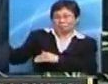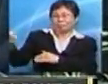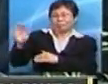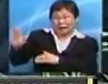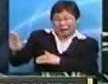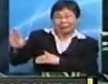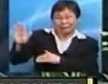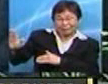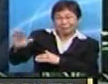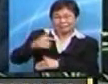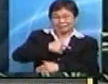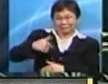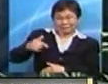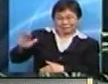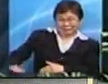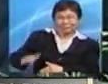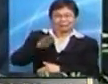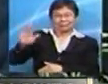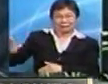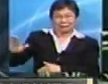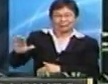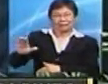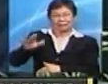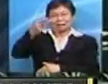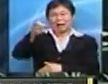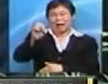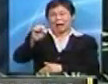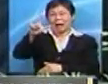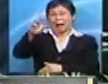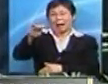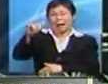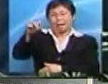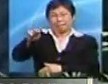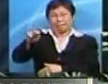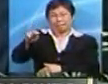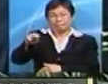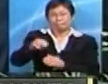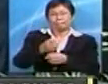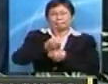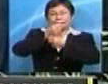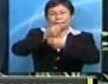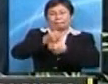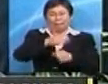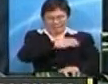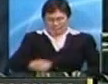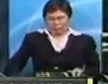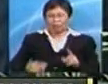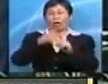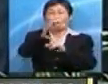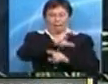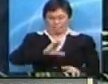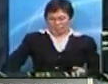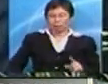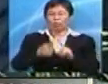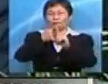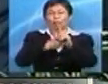delegation included His Excellency Mr. Herman Prayitno, the Ambassador of Indonesia to Malaysia.